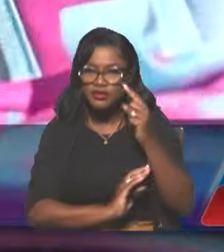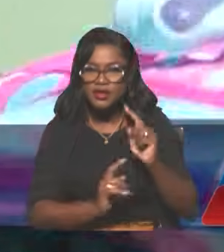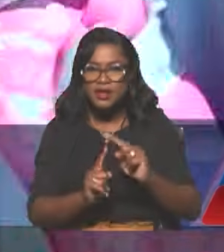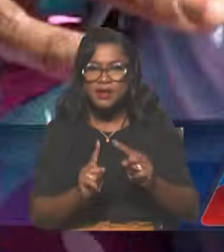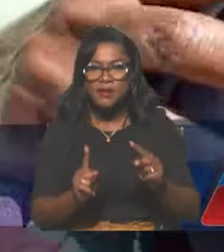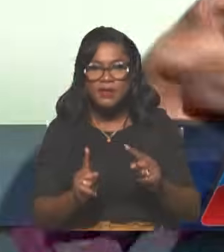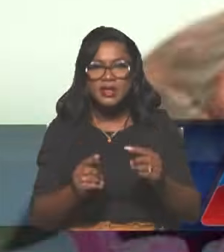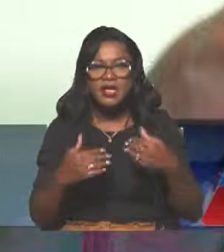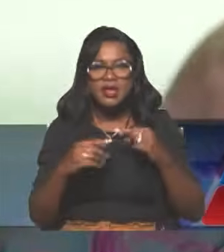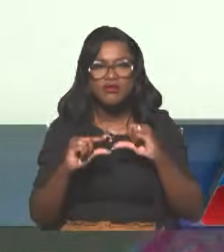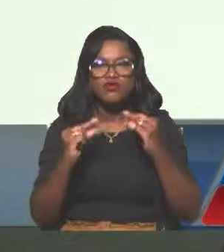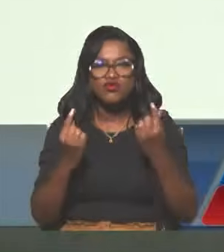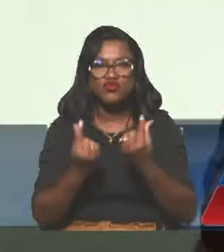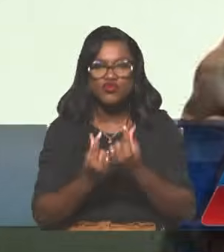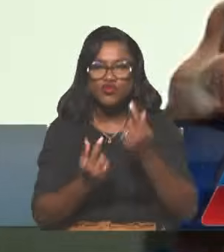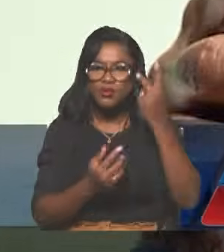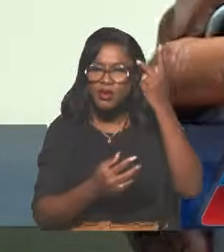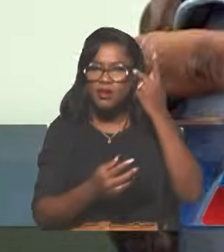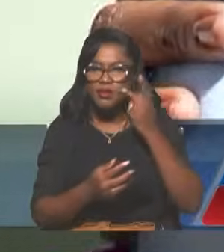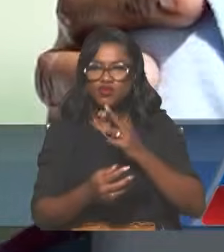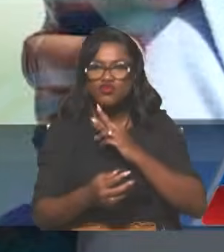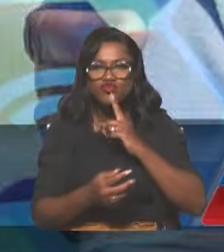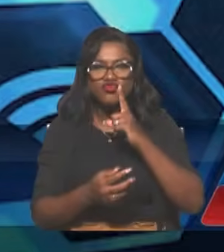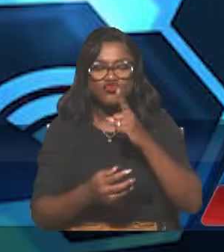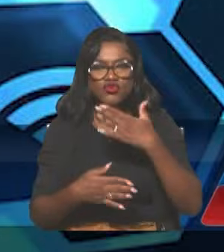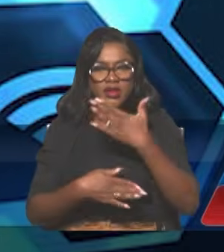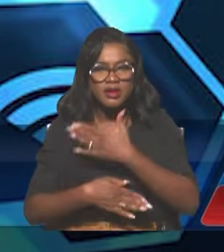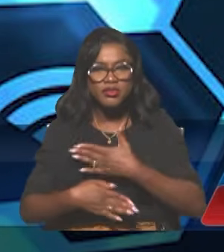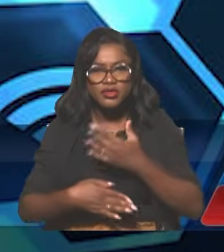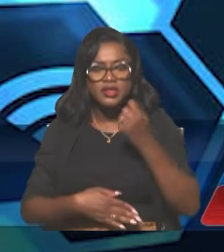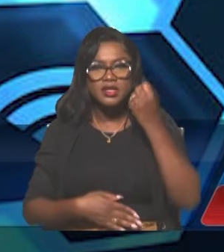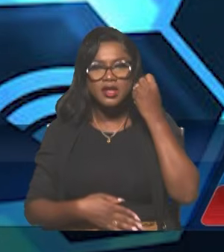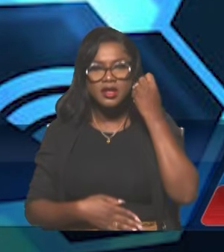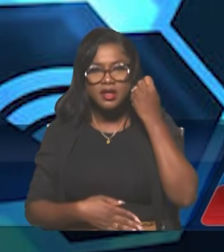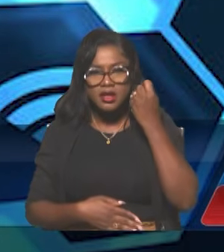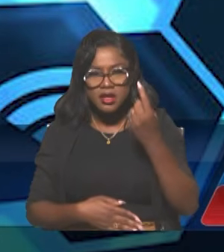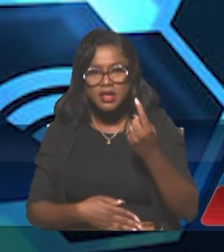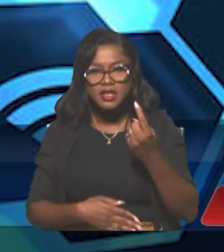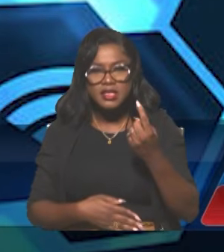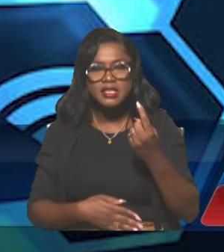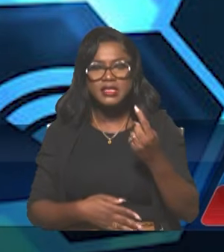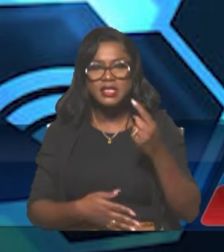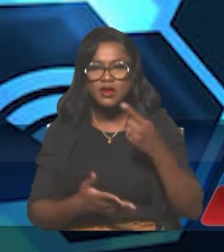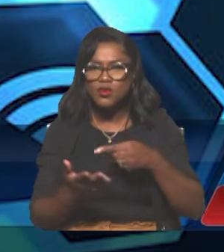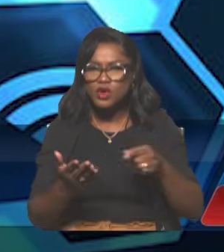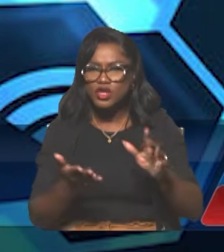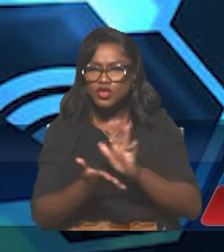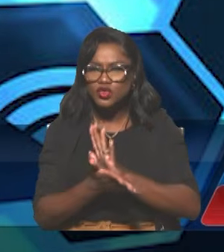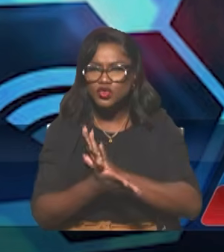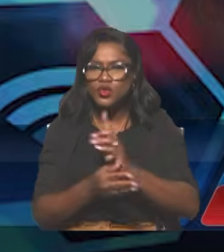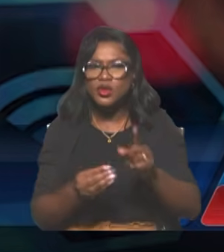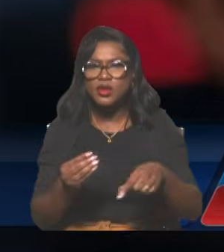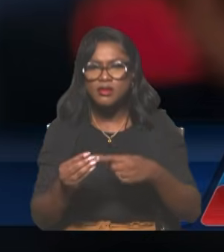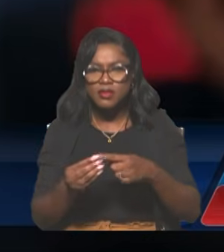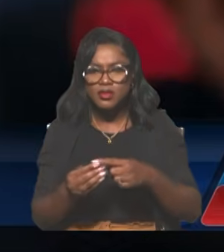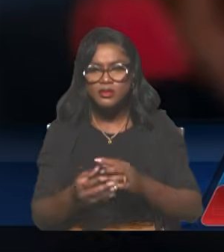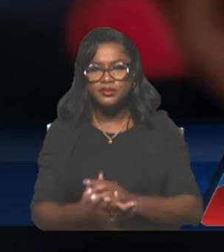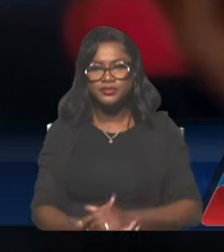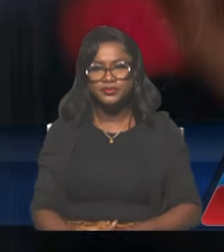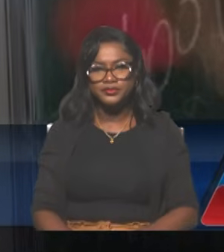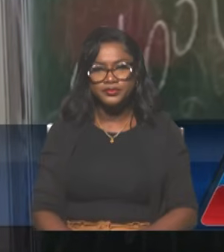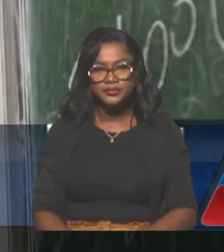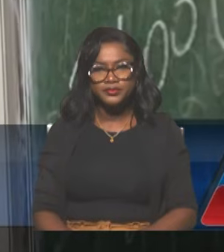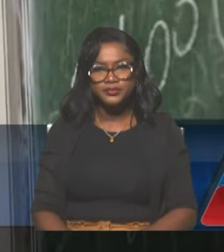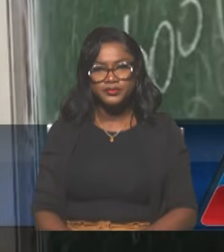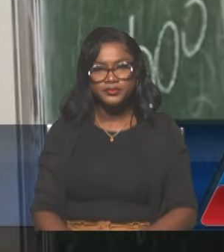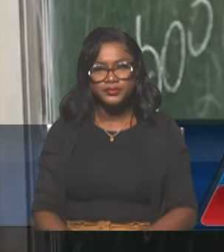a group of parents who, really appreciate and understand what this non-traditional school is about, and they've embraced it totally. Ms. Johnson,